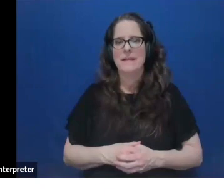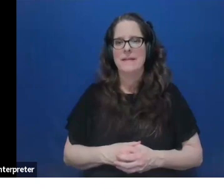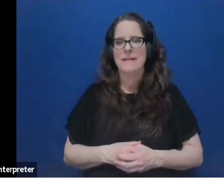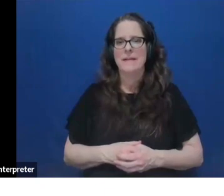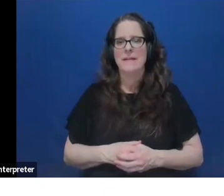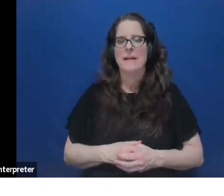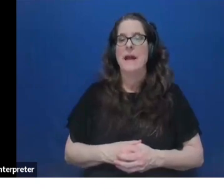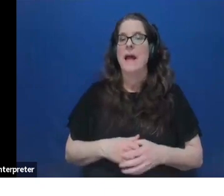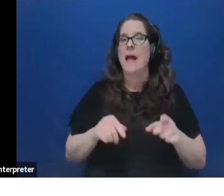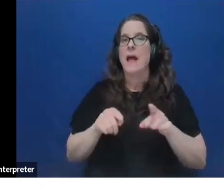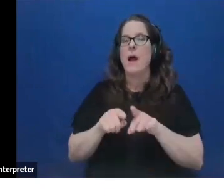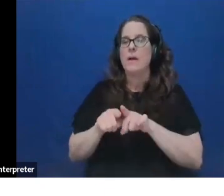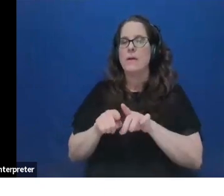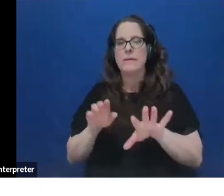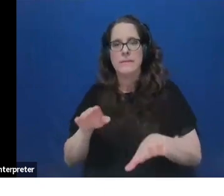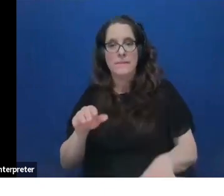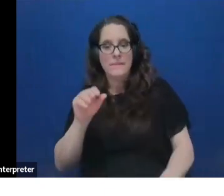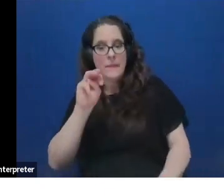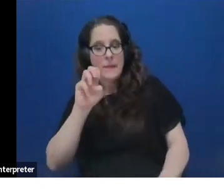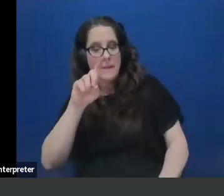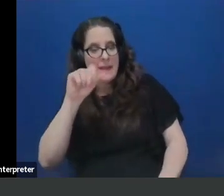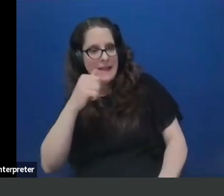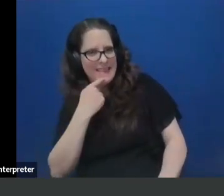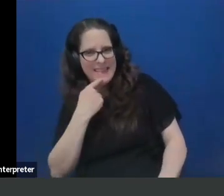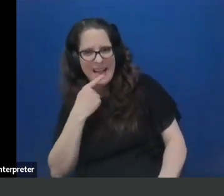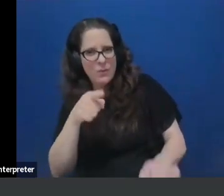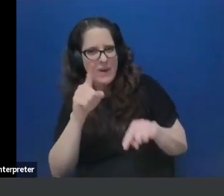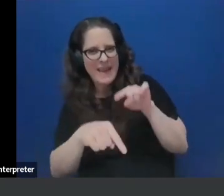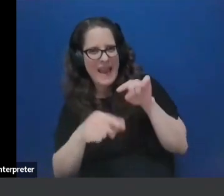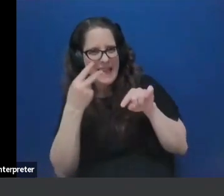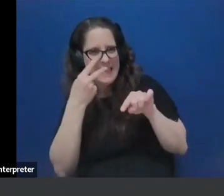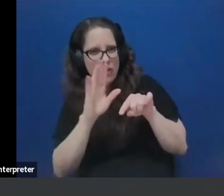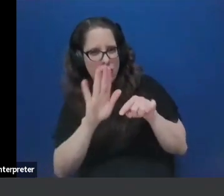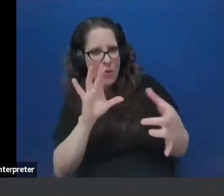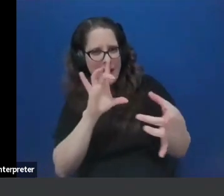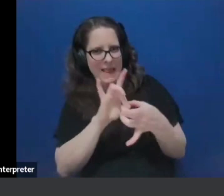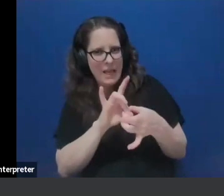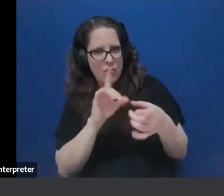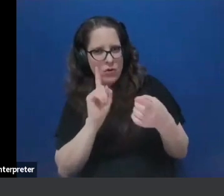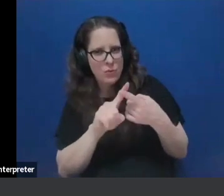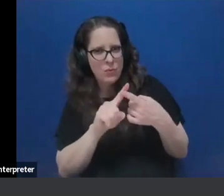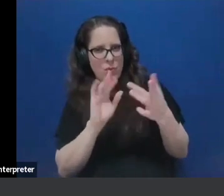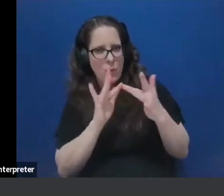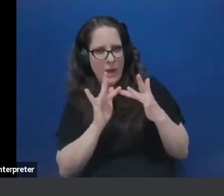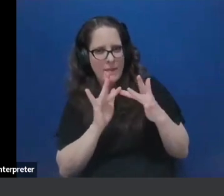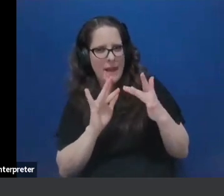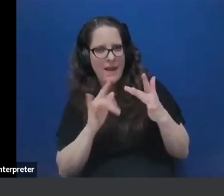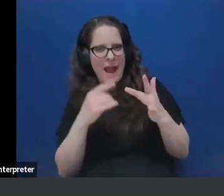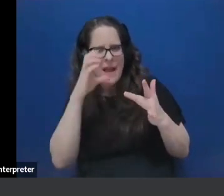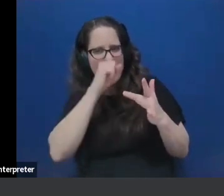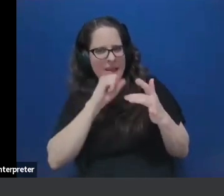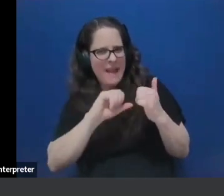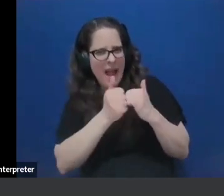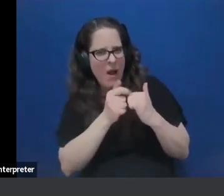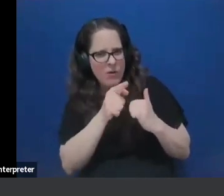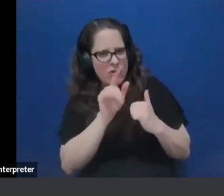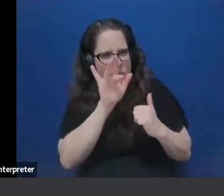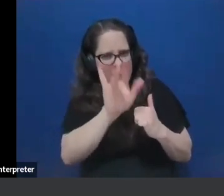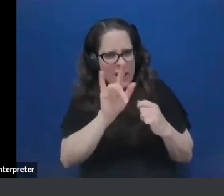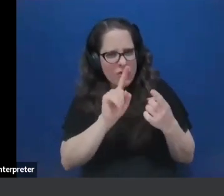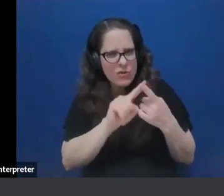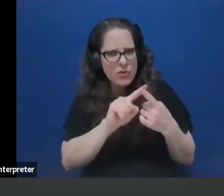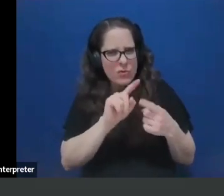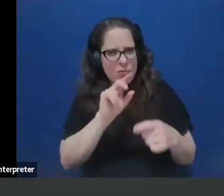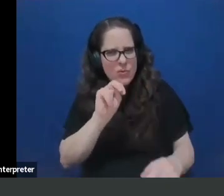HUD's website. Real quick, Andy, they're saying that we cannot see Andy's links to the website. I missed how he got to the navigator from the